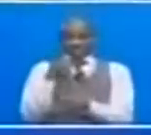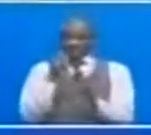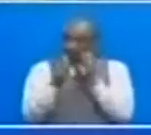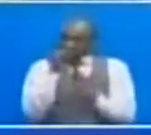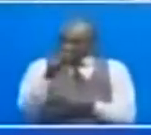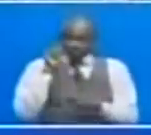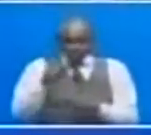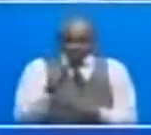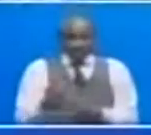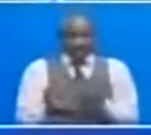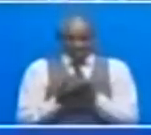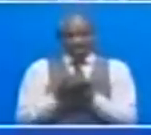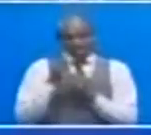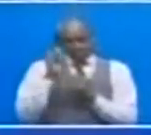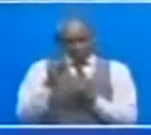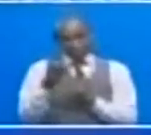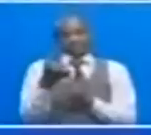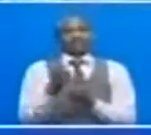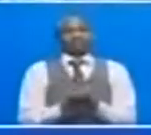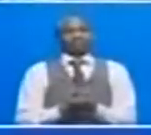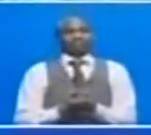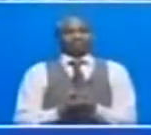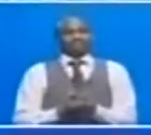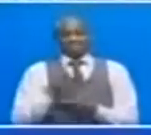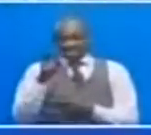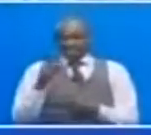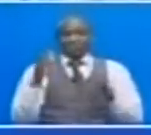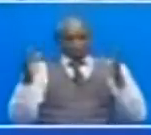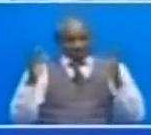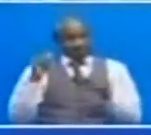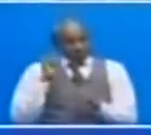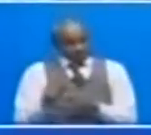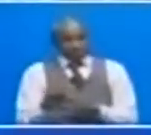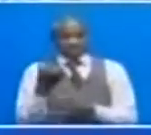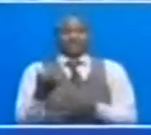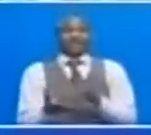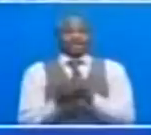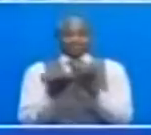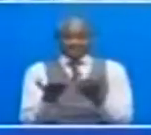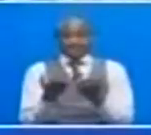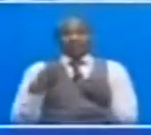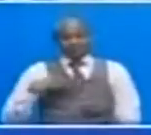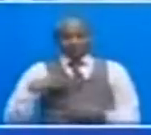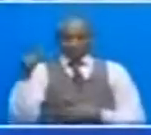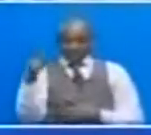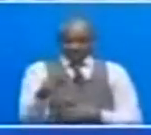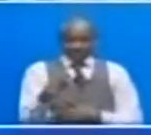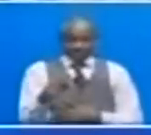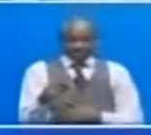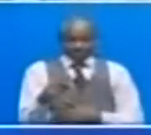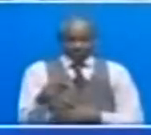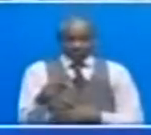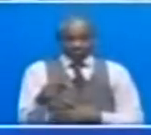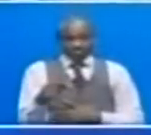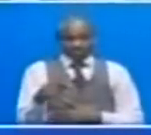be used to market the country to the outside world. We need events that can be able to be spectated, because some people can do it and then they want to tag